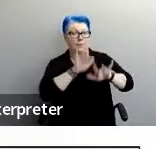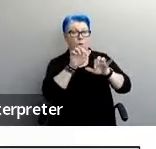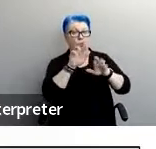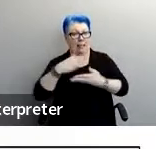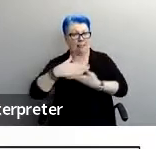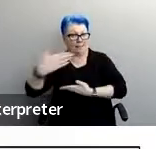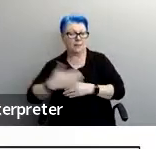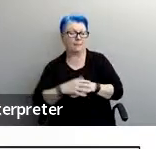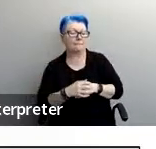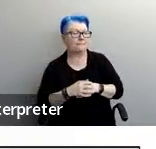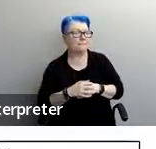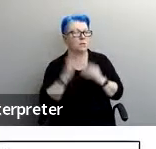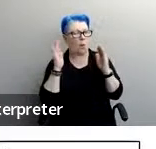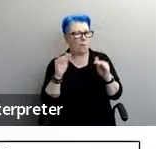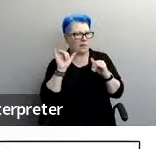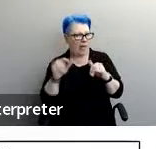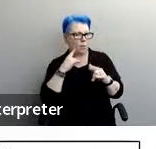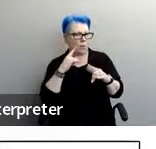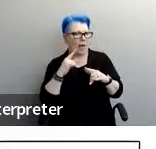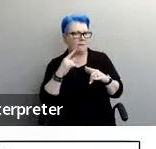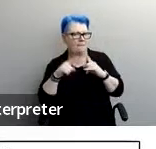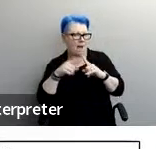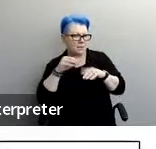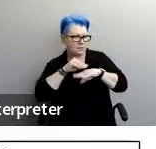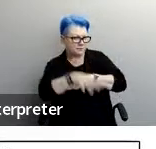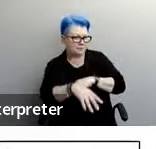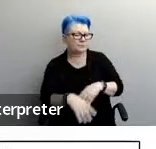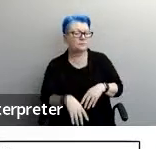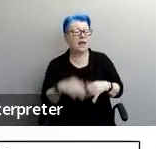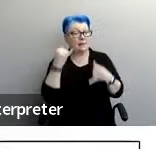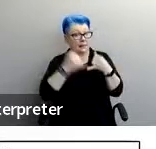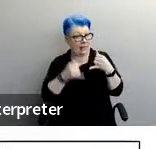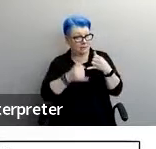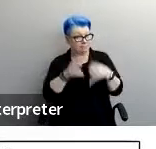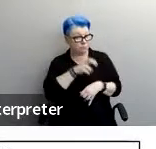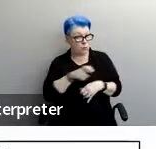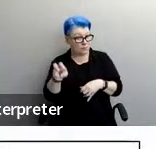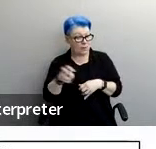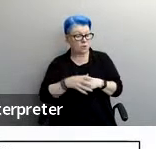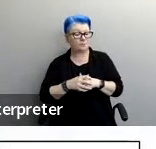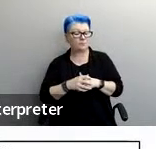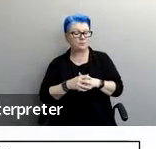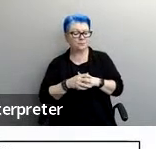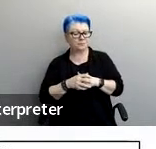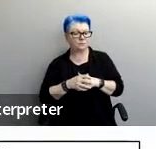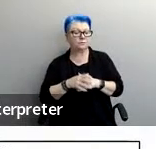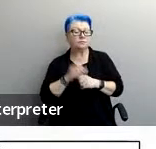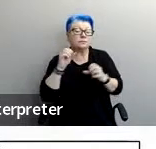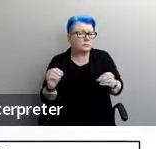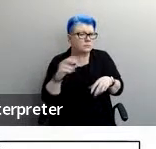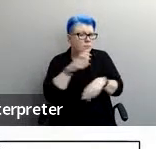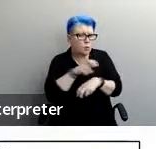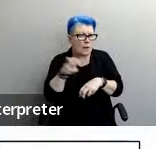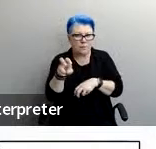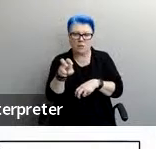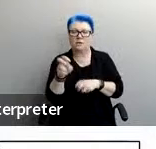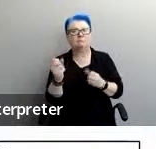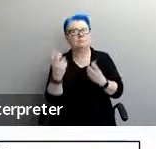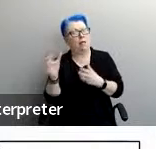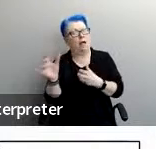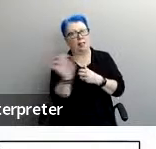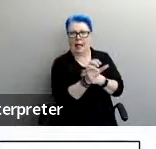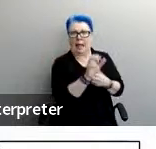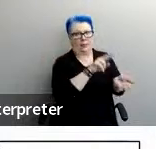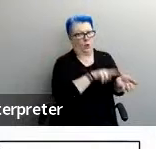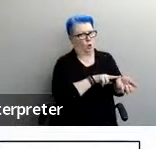there. And last but not least, on to transportation. So transportation, much like our nursing